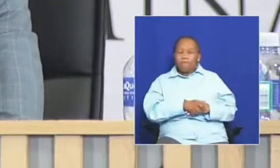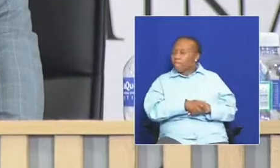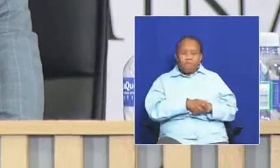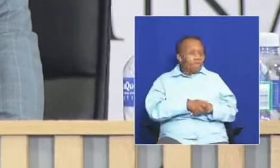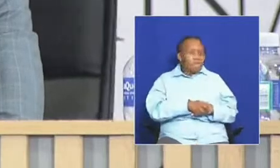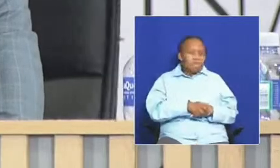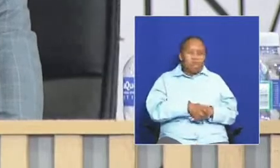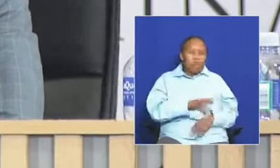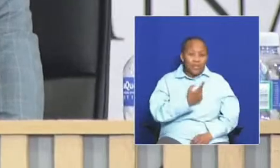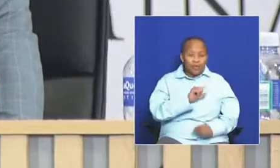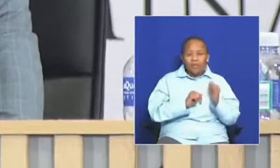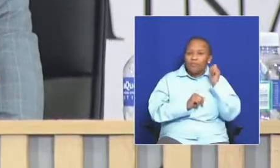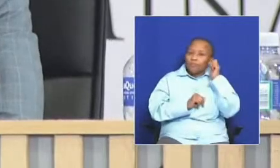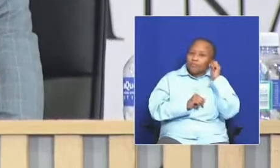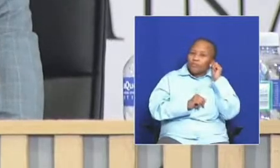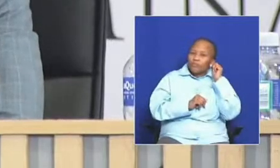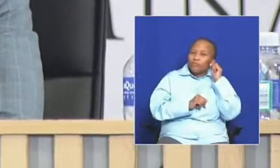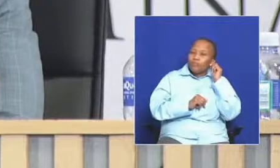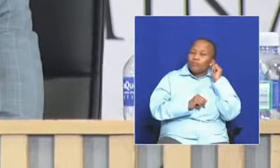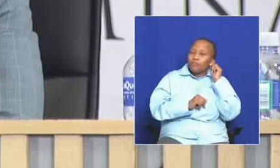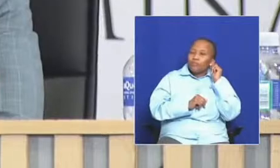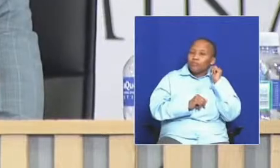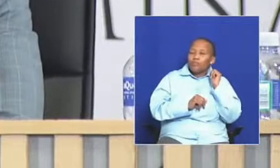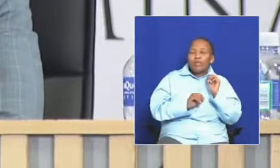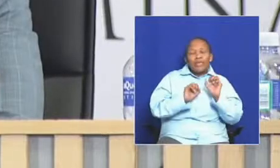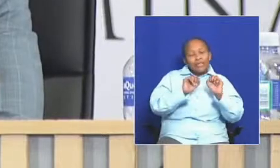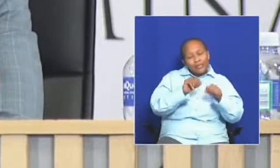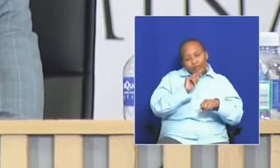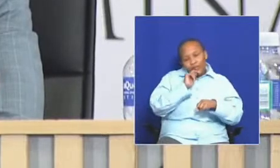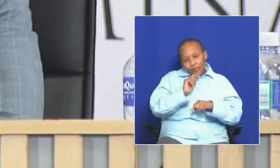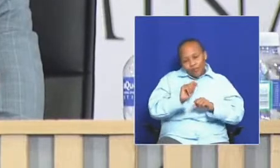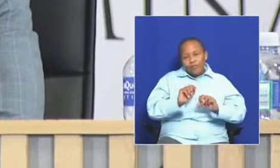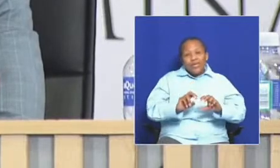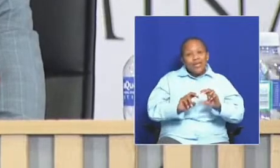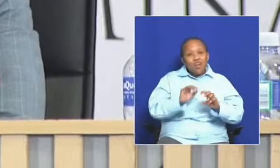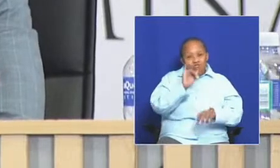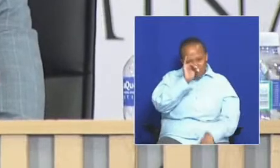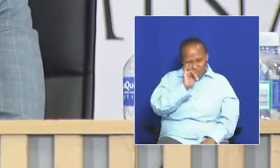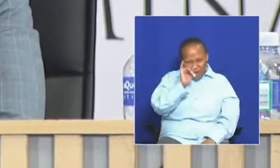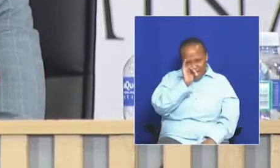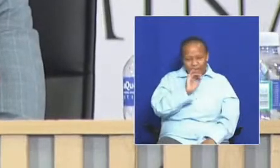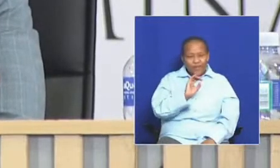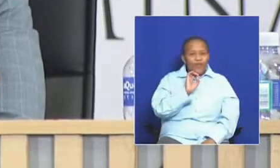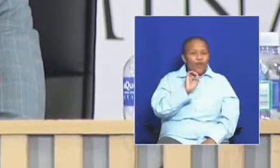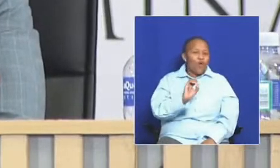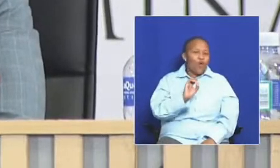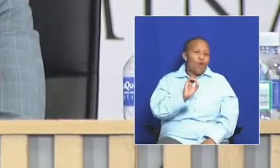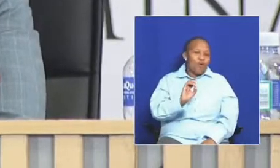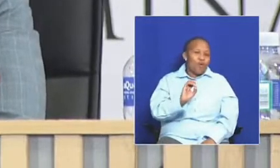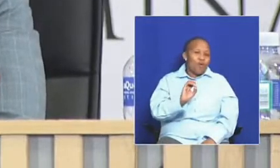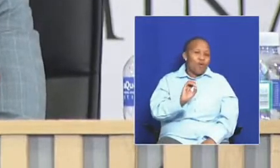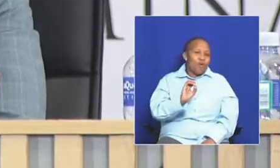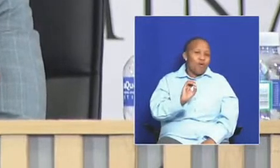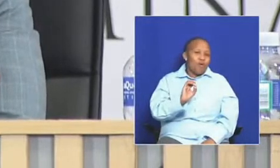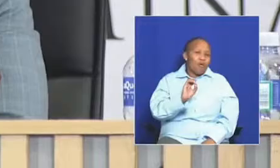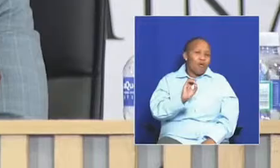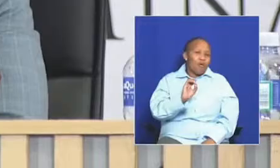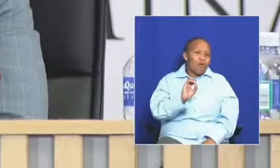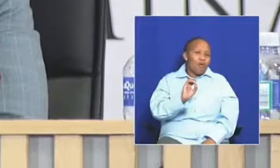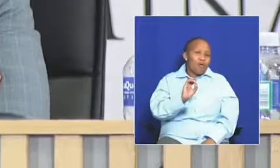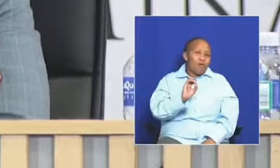if they're investigating, there is a criminal, there is. I'm saying I cannot prove it to you